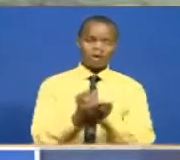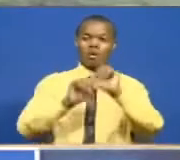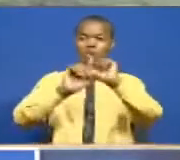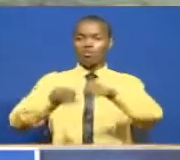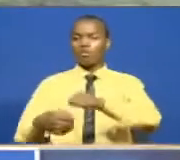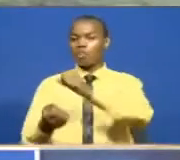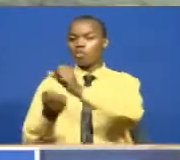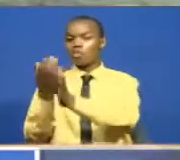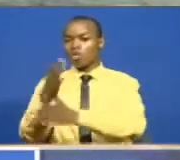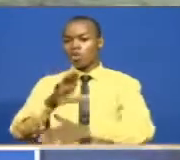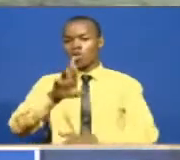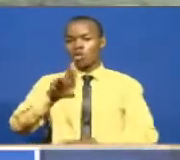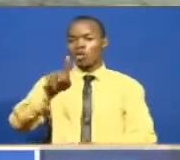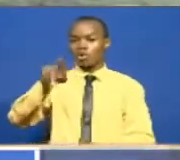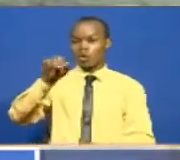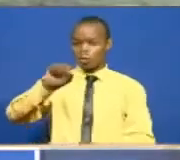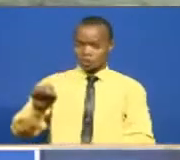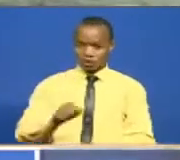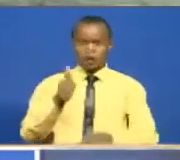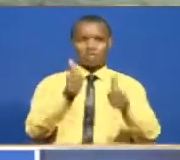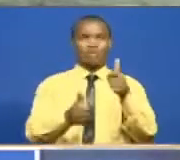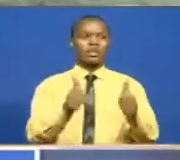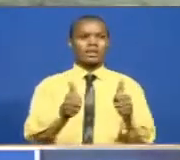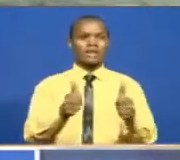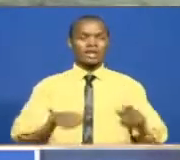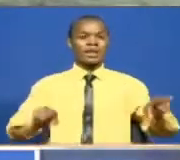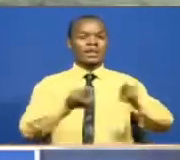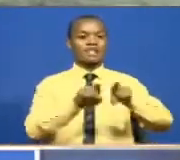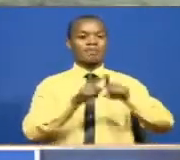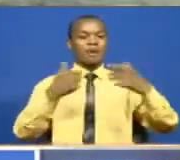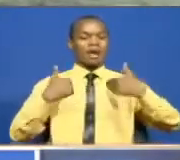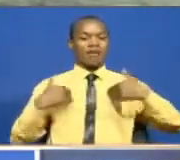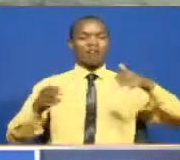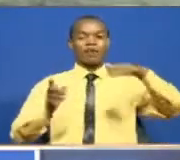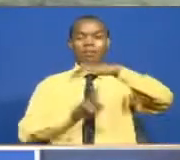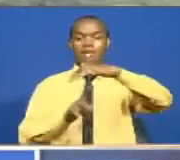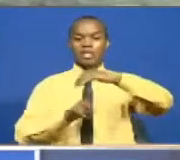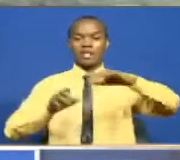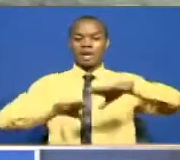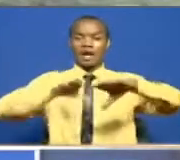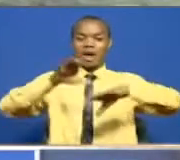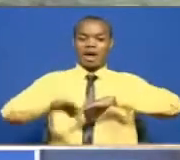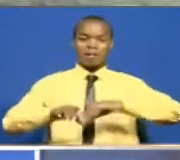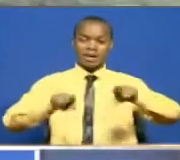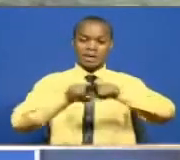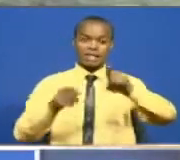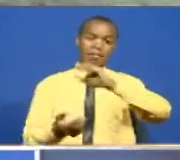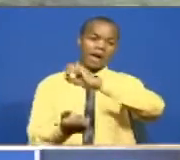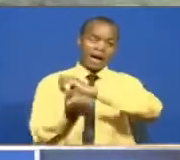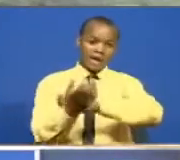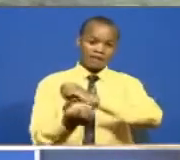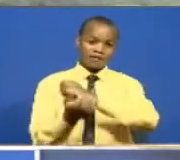particular season. We have also the Ministry for Livestock, who also advises on the